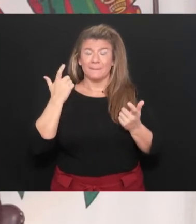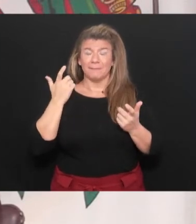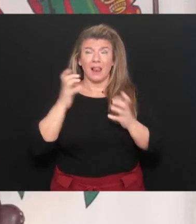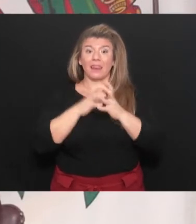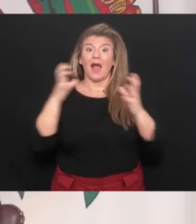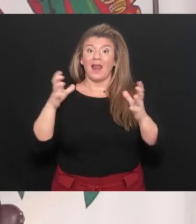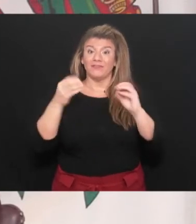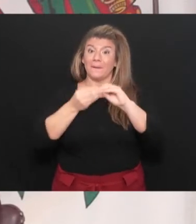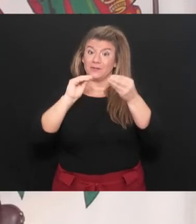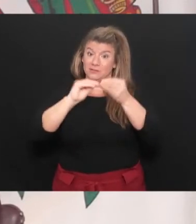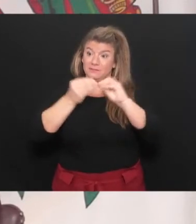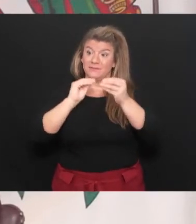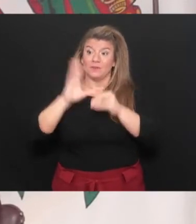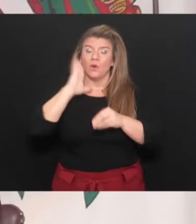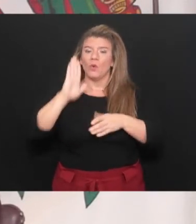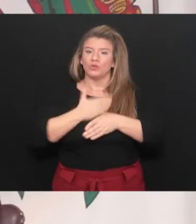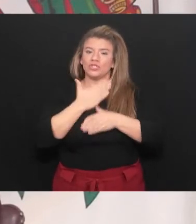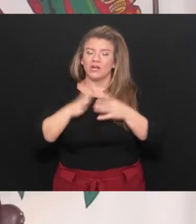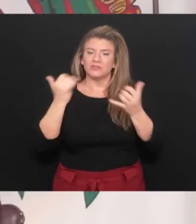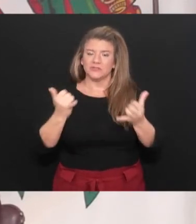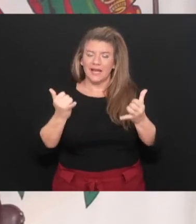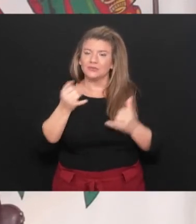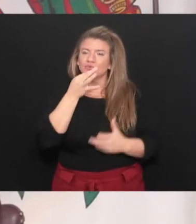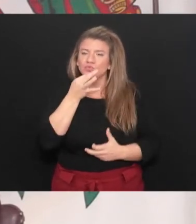we'll get into in just one second. But the